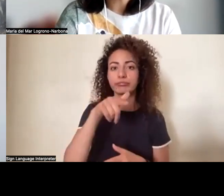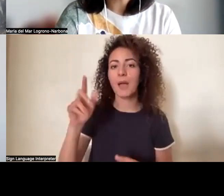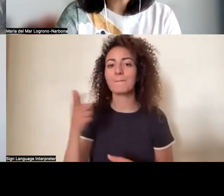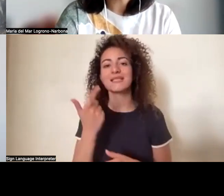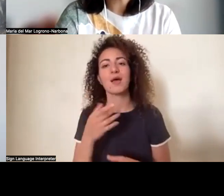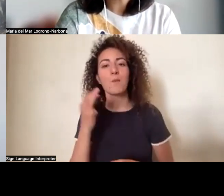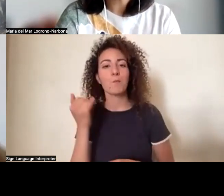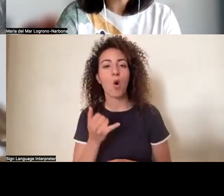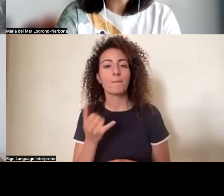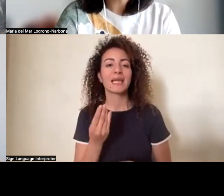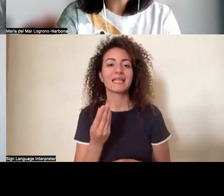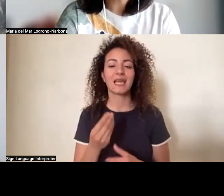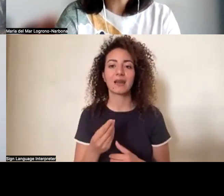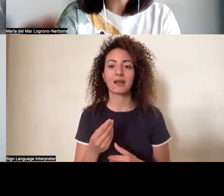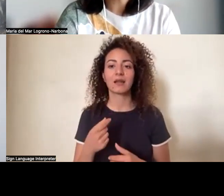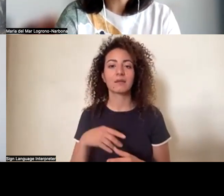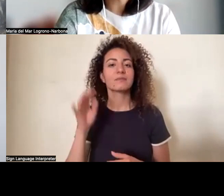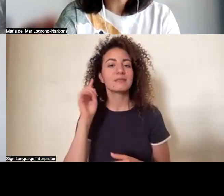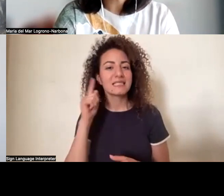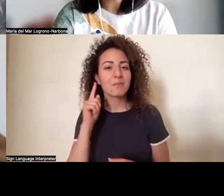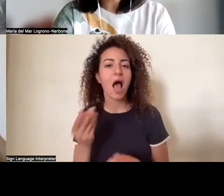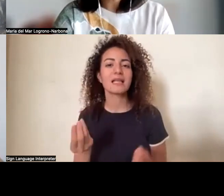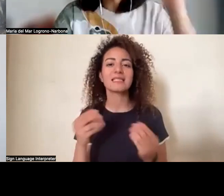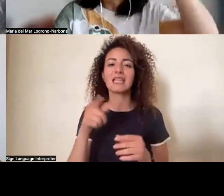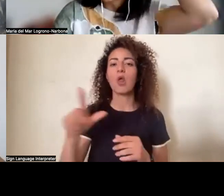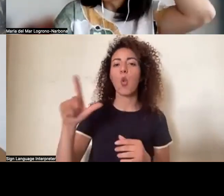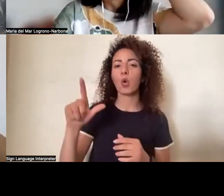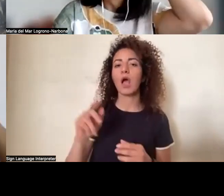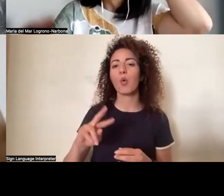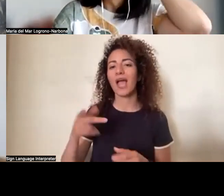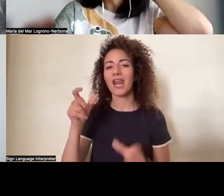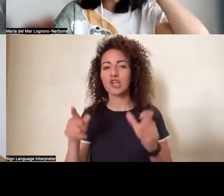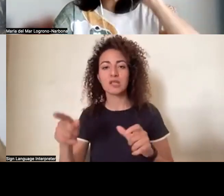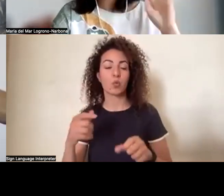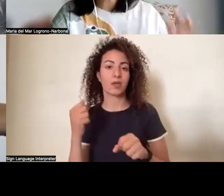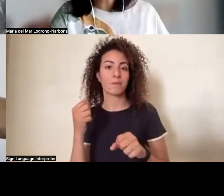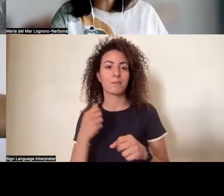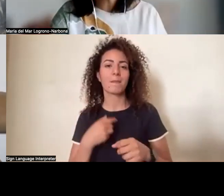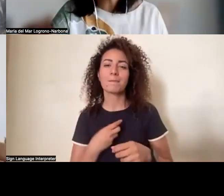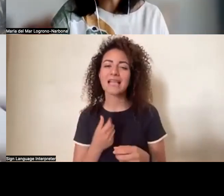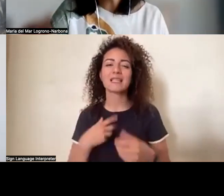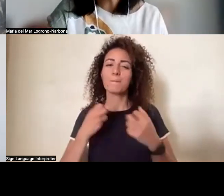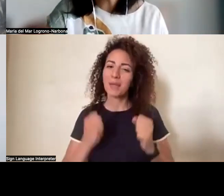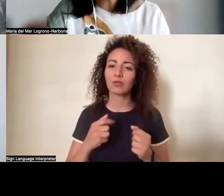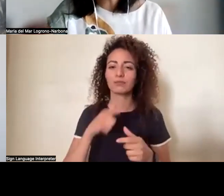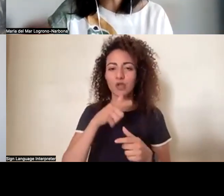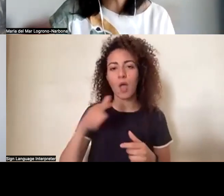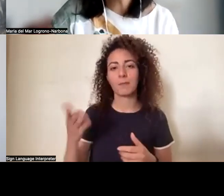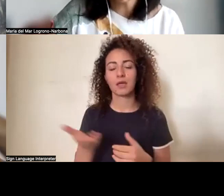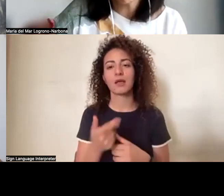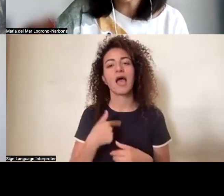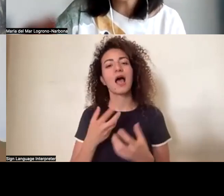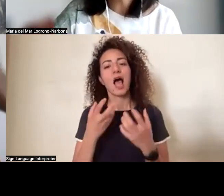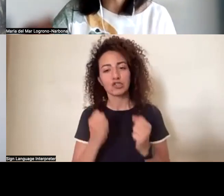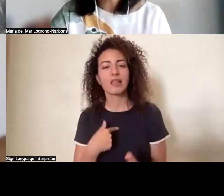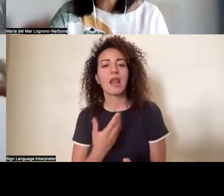important to listen more from you, Luca, and whoever feels comfortable also about this. I do need genuinely the answers,